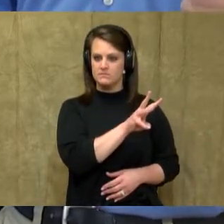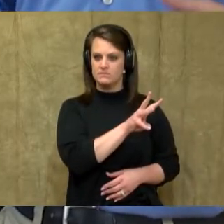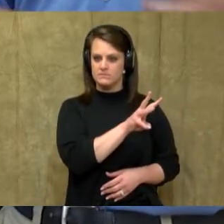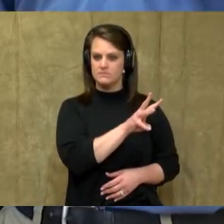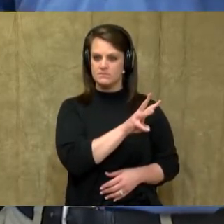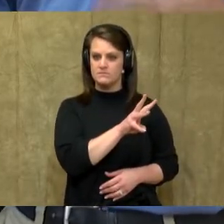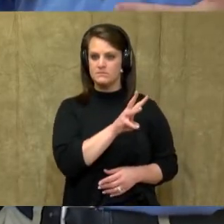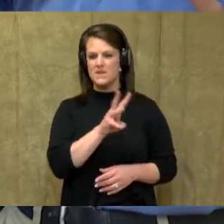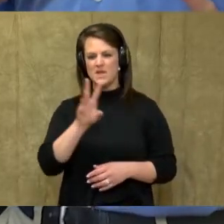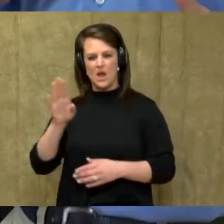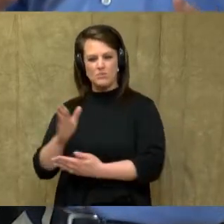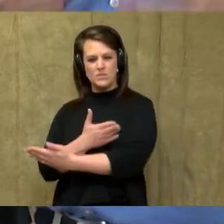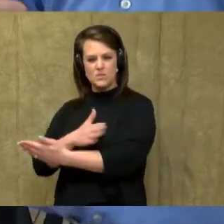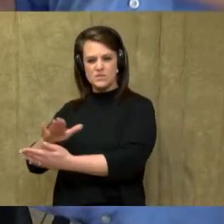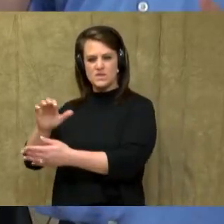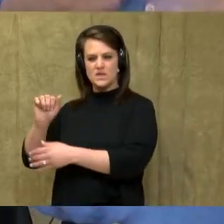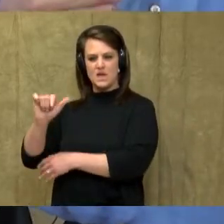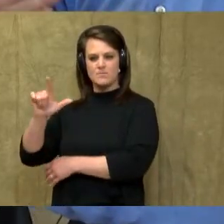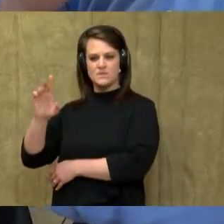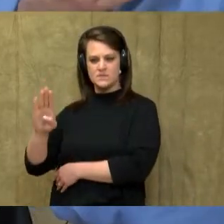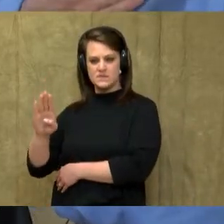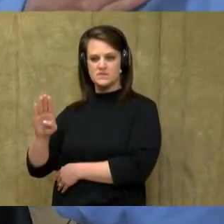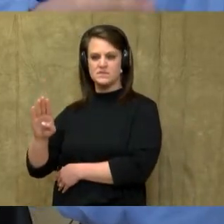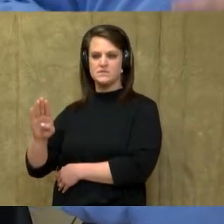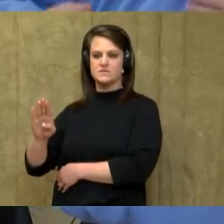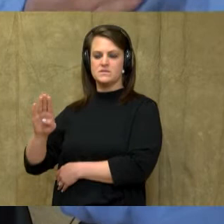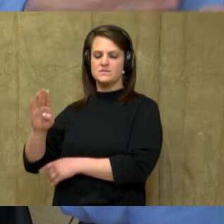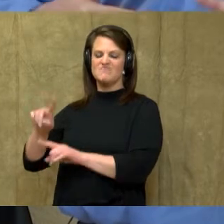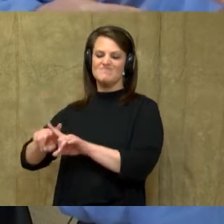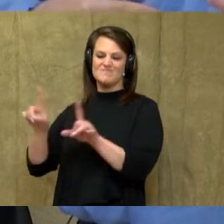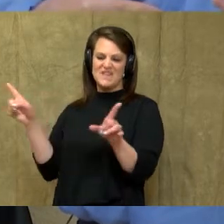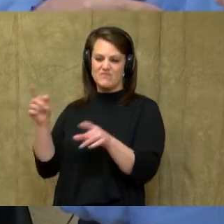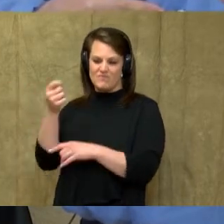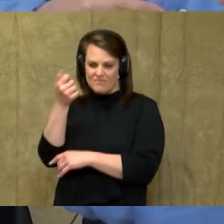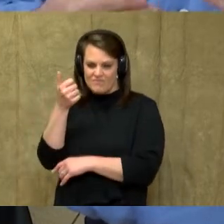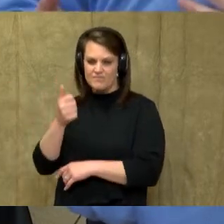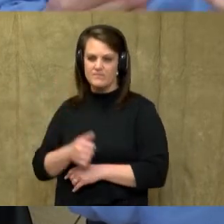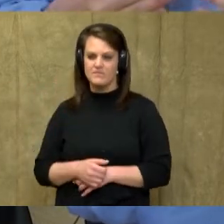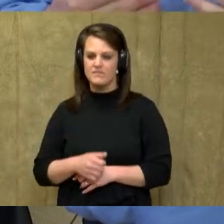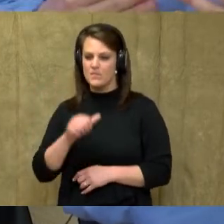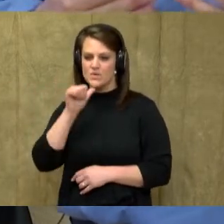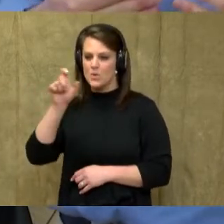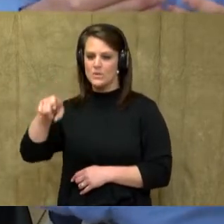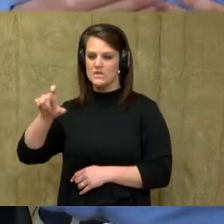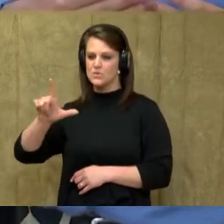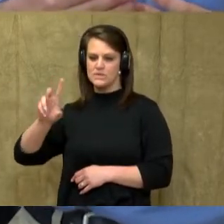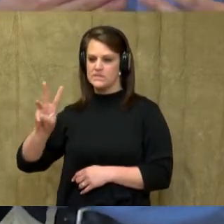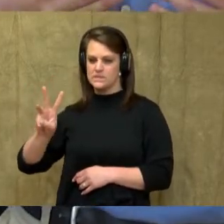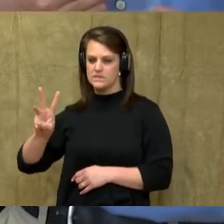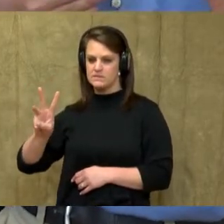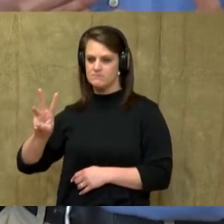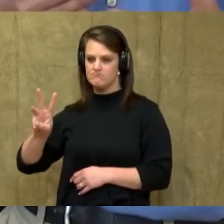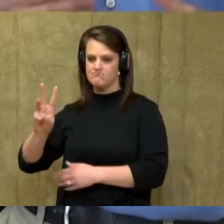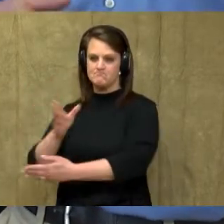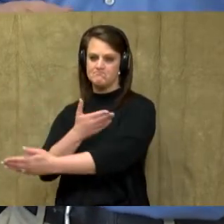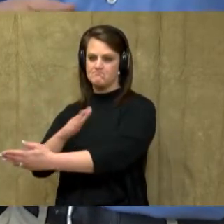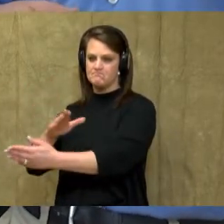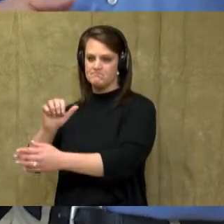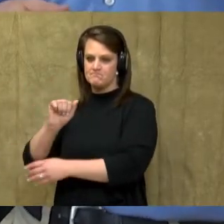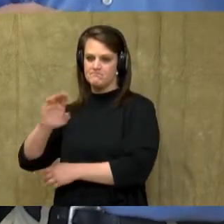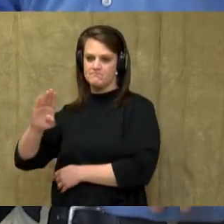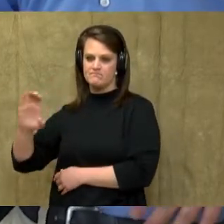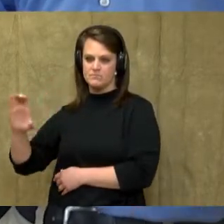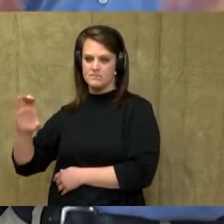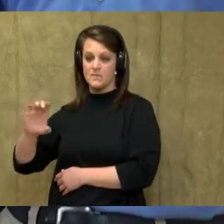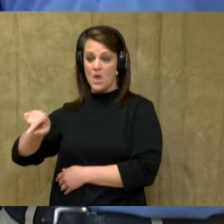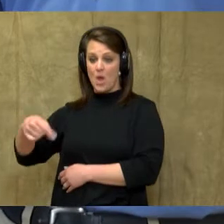between. The musical alphabet is a little bit different. We don't need 26 letters in the musical alphabet. We